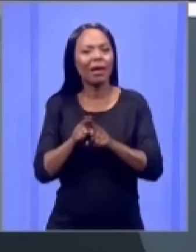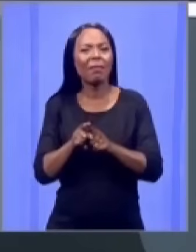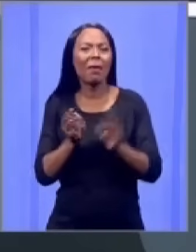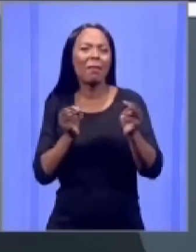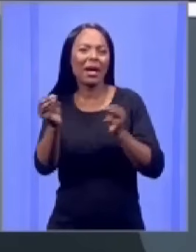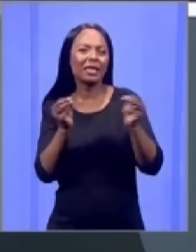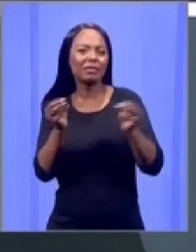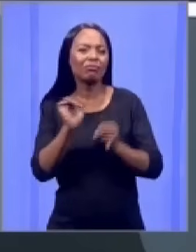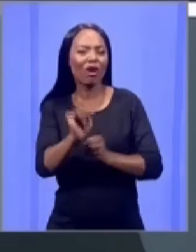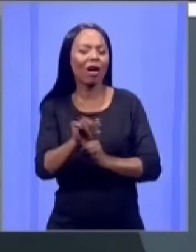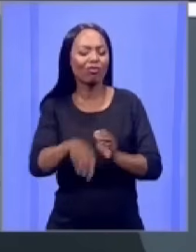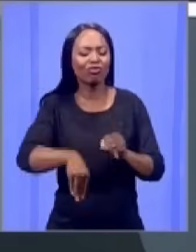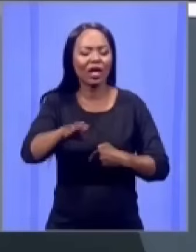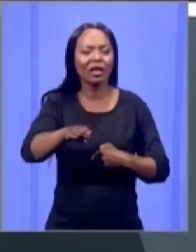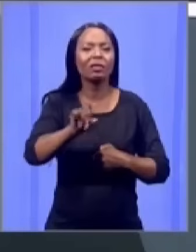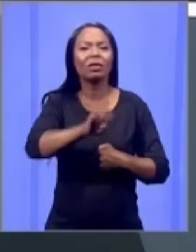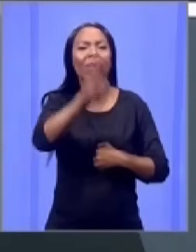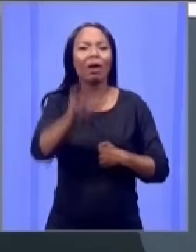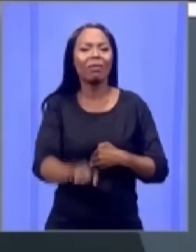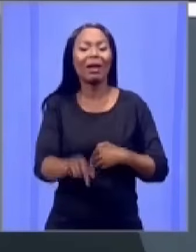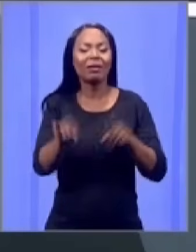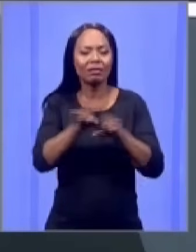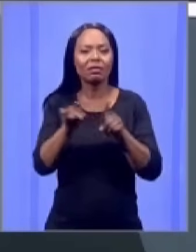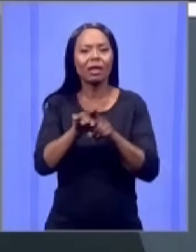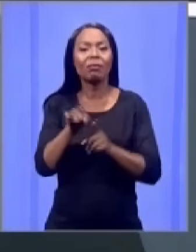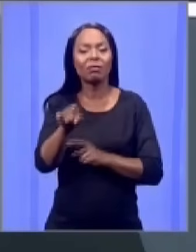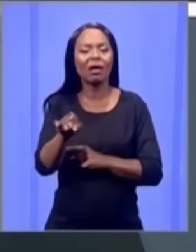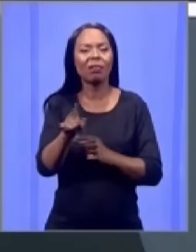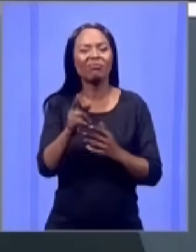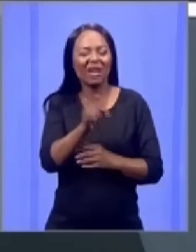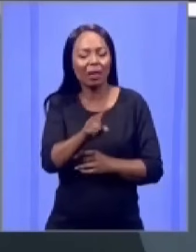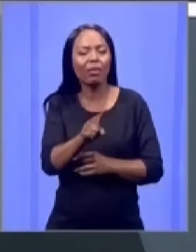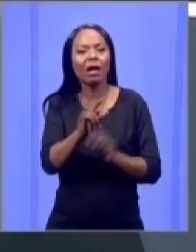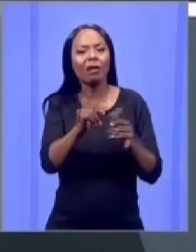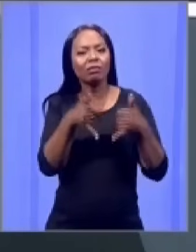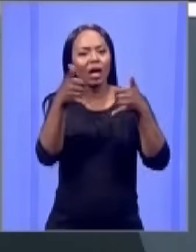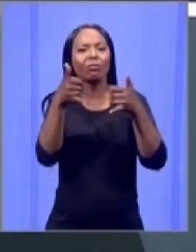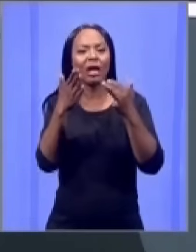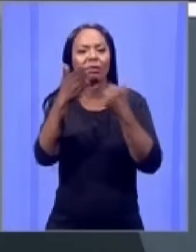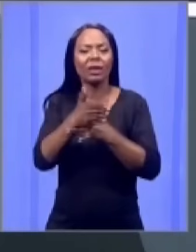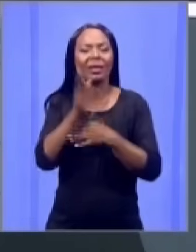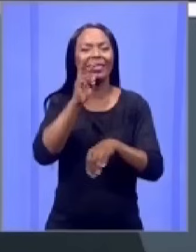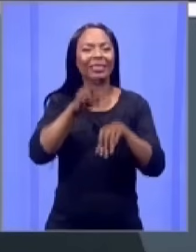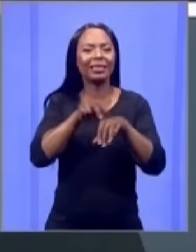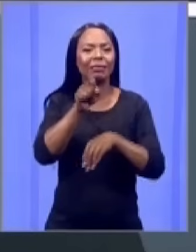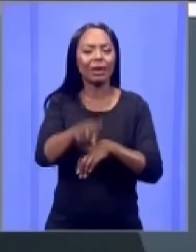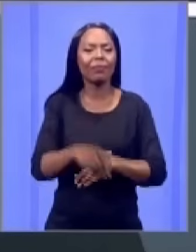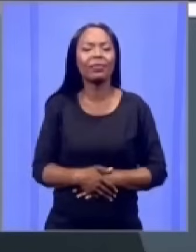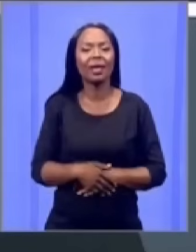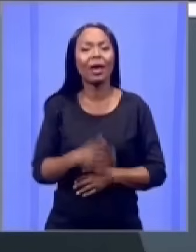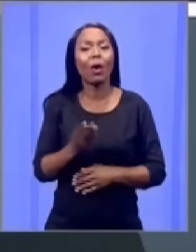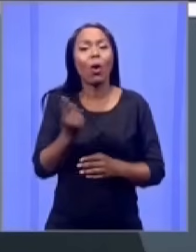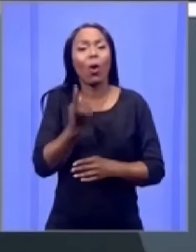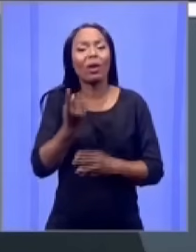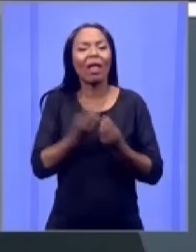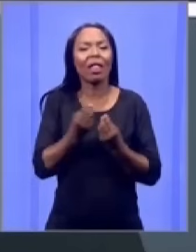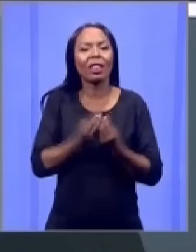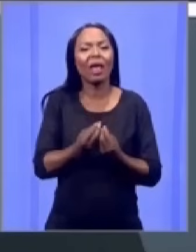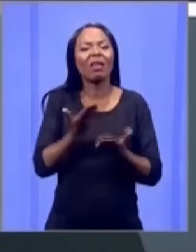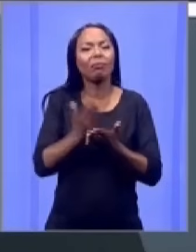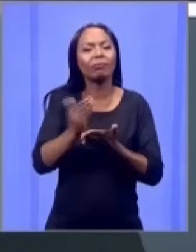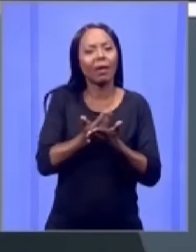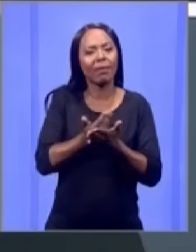of cricket and Cricket South Africa needs this kind of a injection. And the only thing that I think that can rescue the game to take